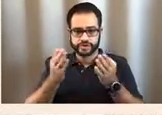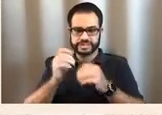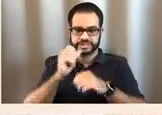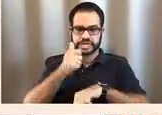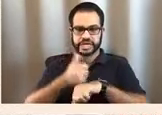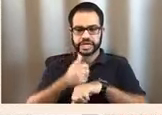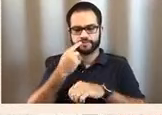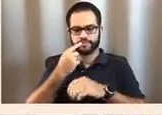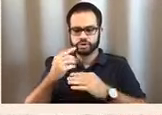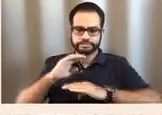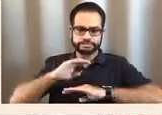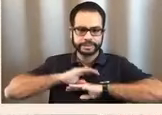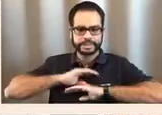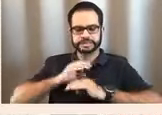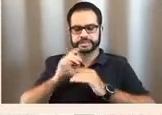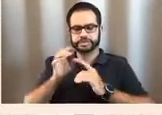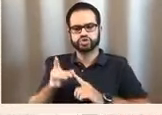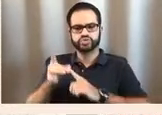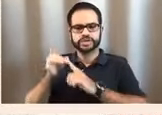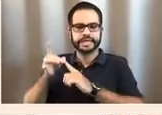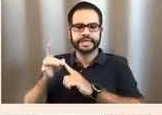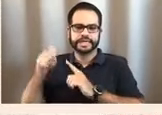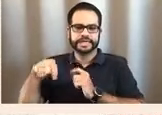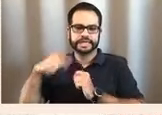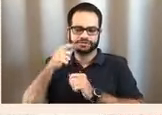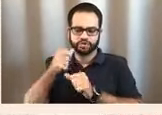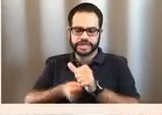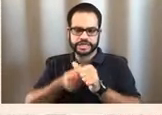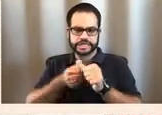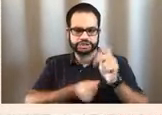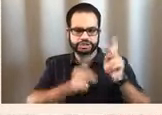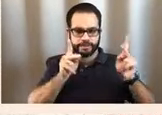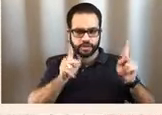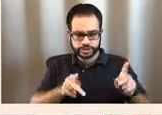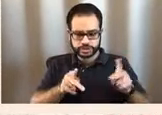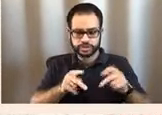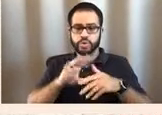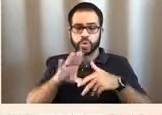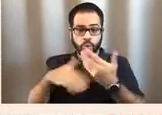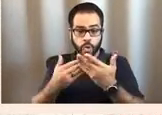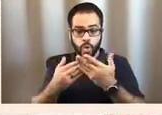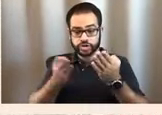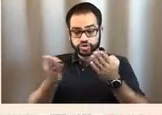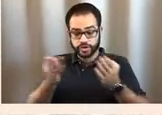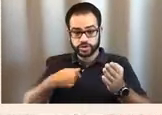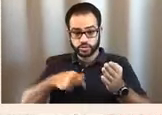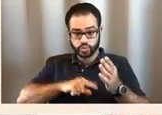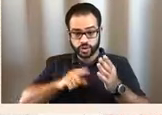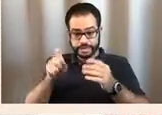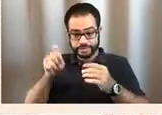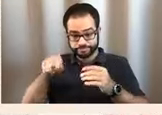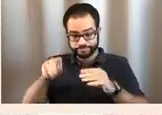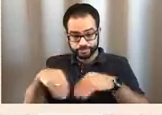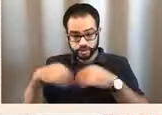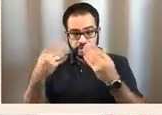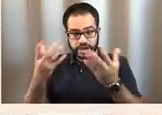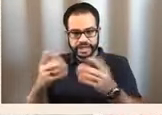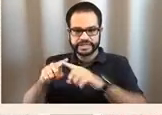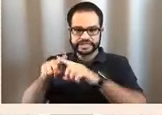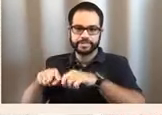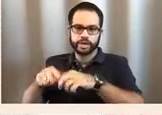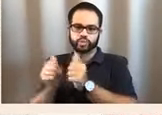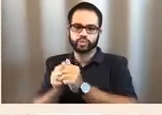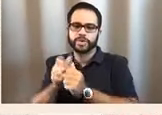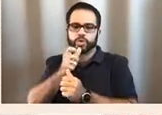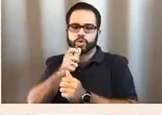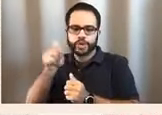individual. What services are provided very much depend on the needs and desires of the individual. Some